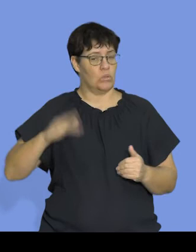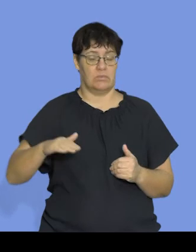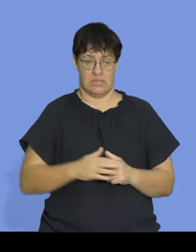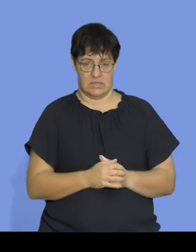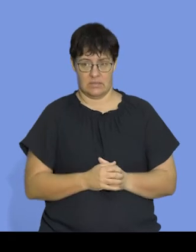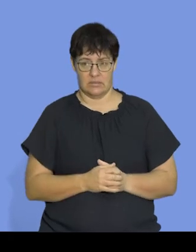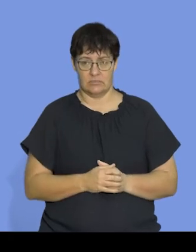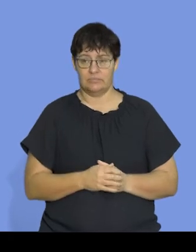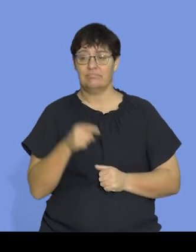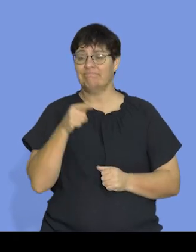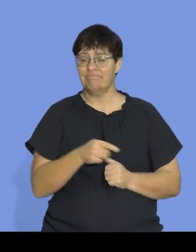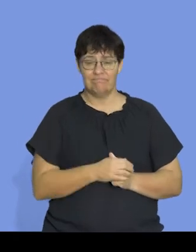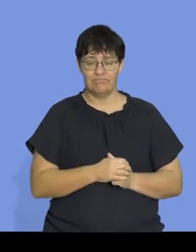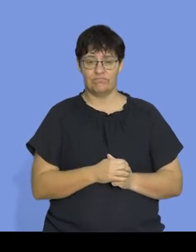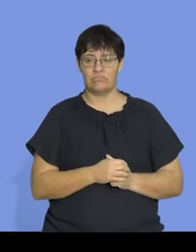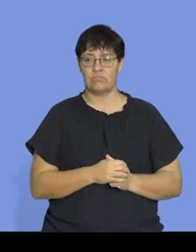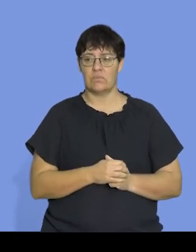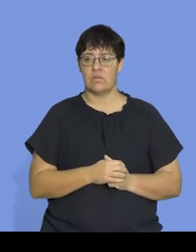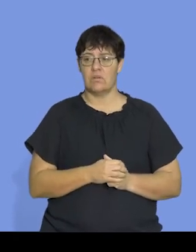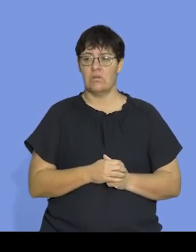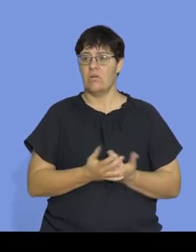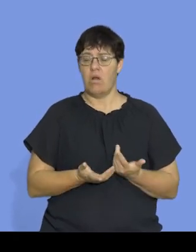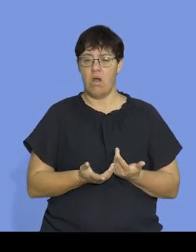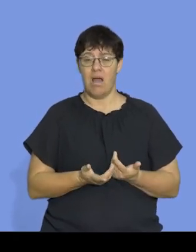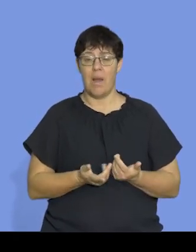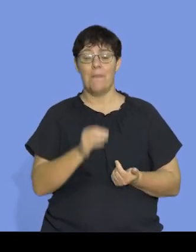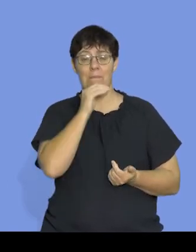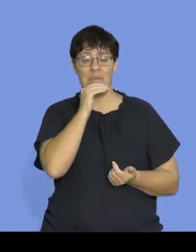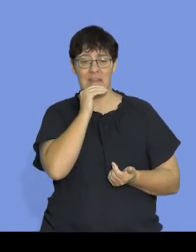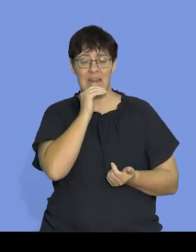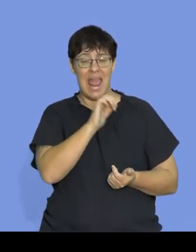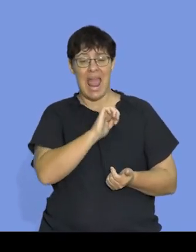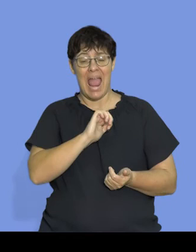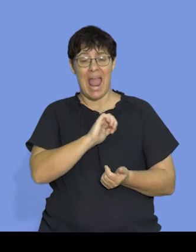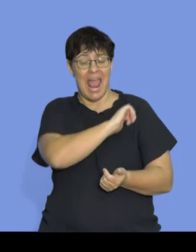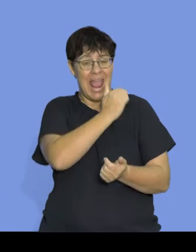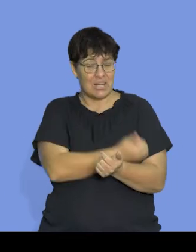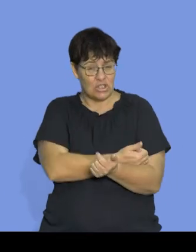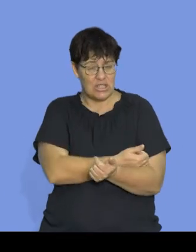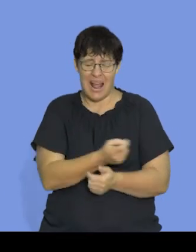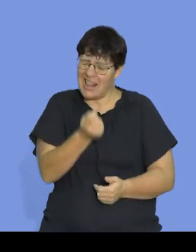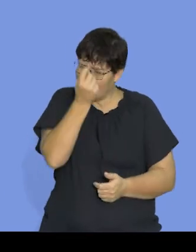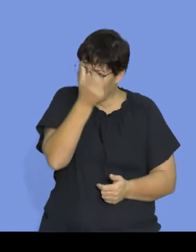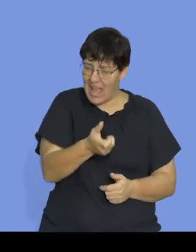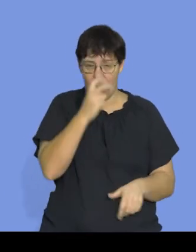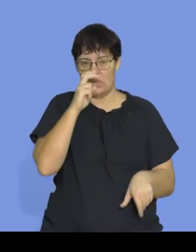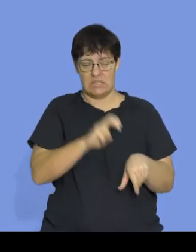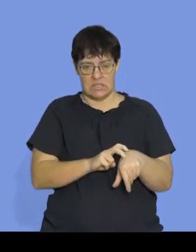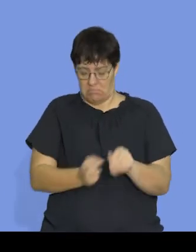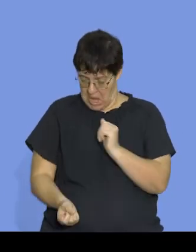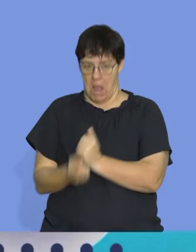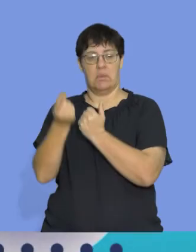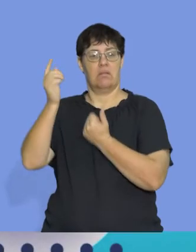This is the type of reaction that actually requires very little amount of energy for it to take place. But by now we know